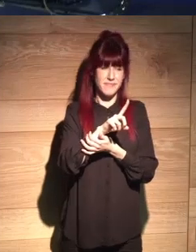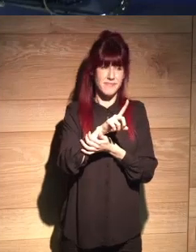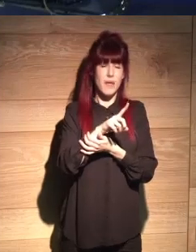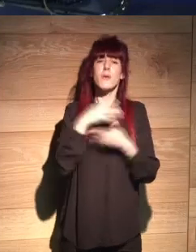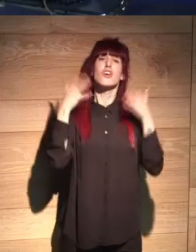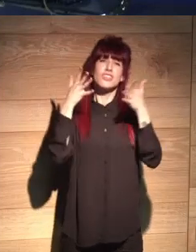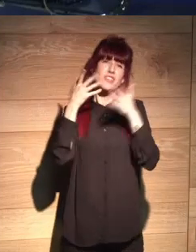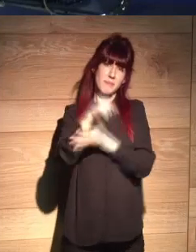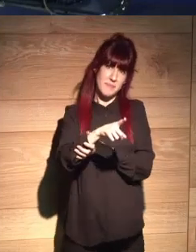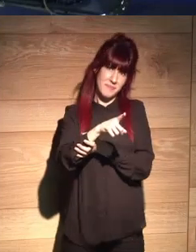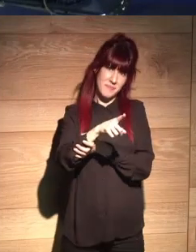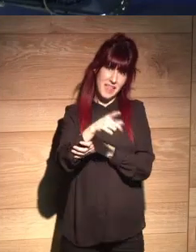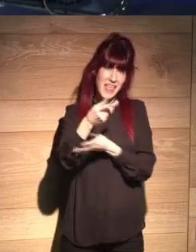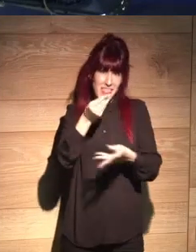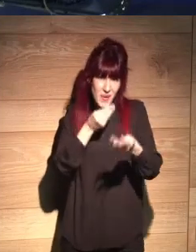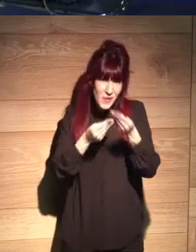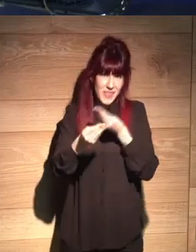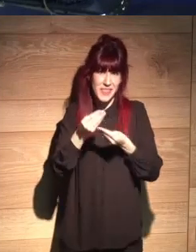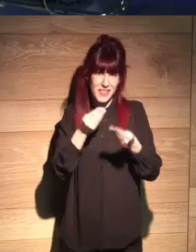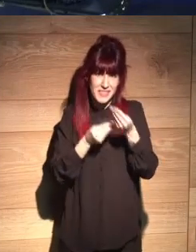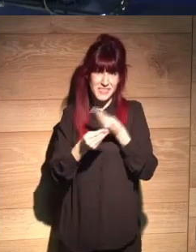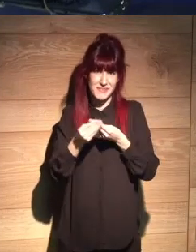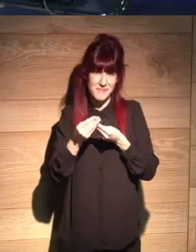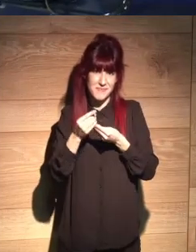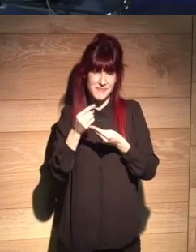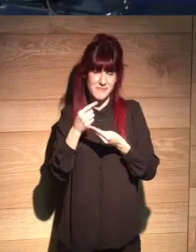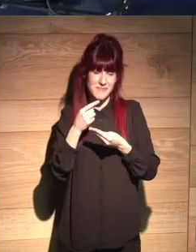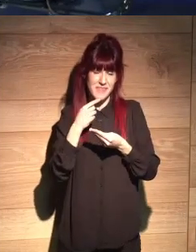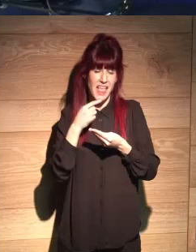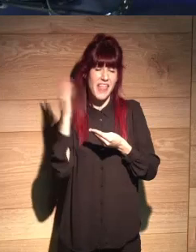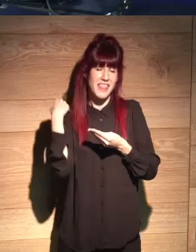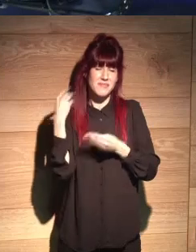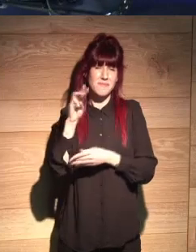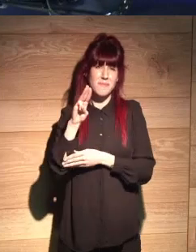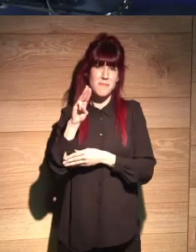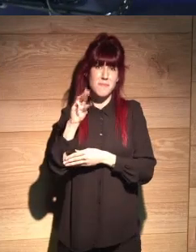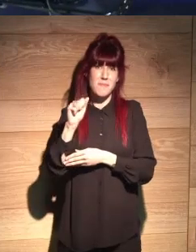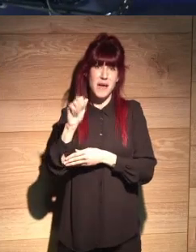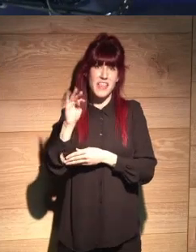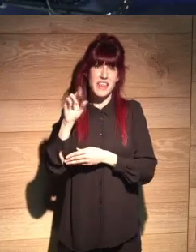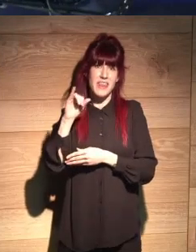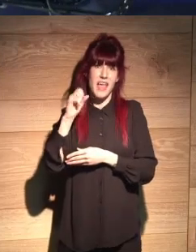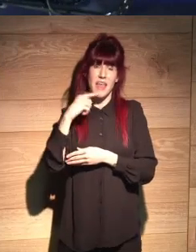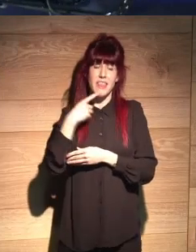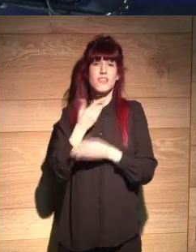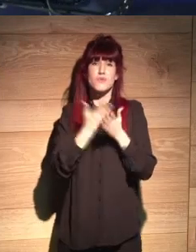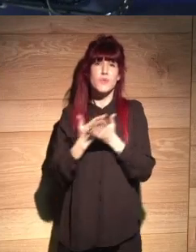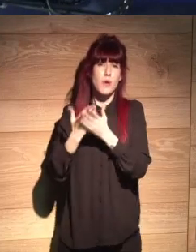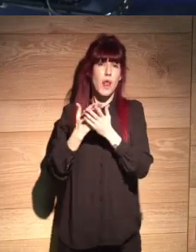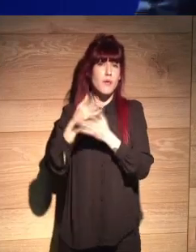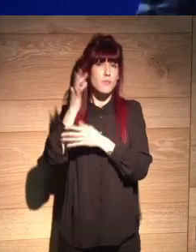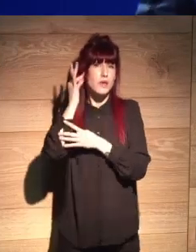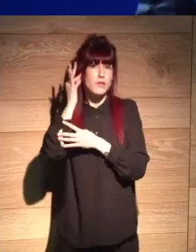something. As an advice in those negotiations, Patricia was mentioning this the other day, there is a study that says that